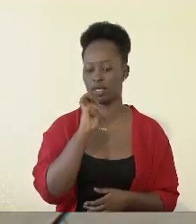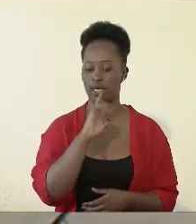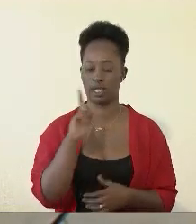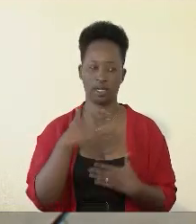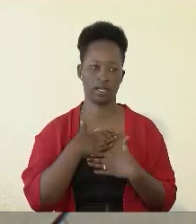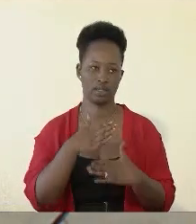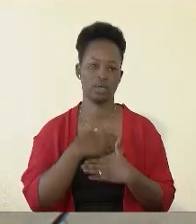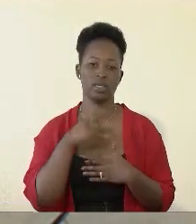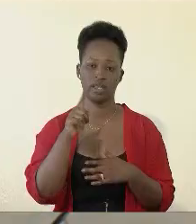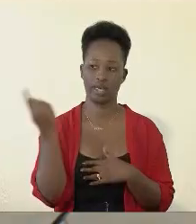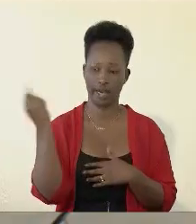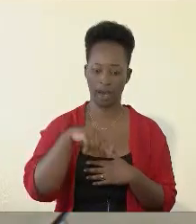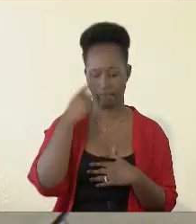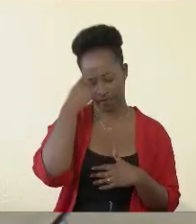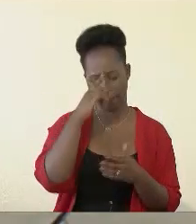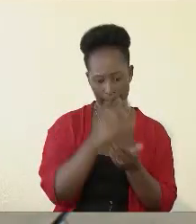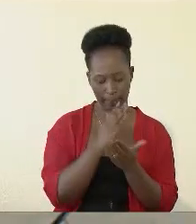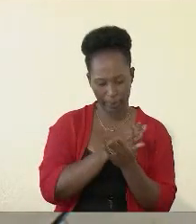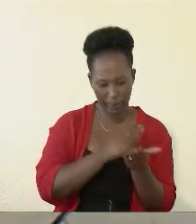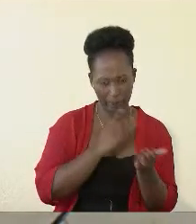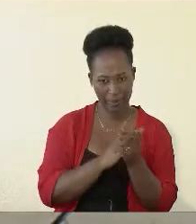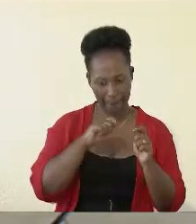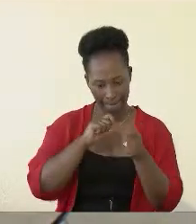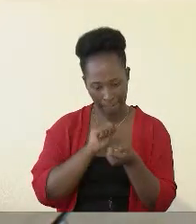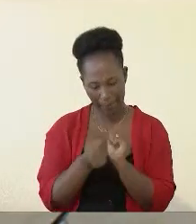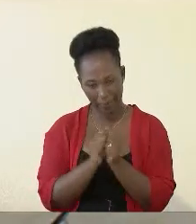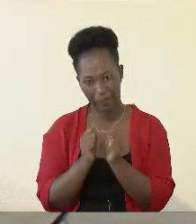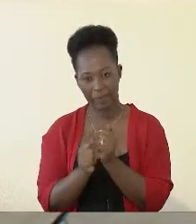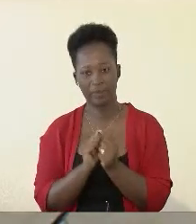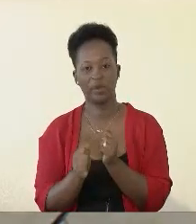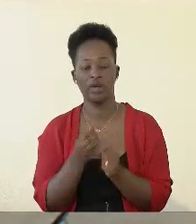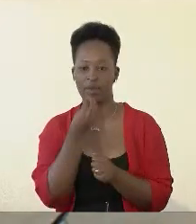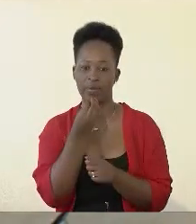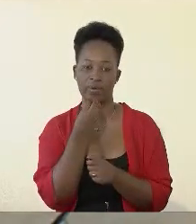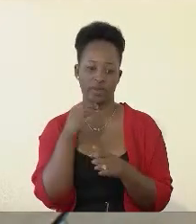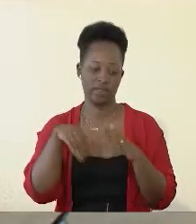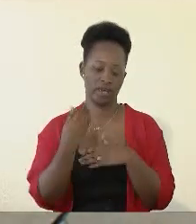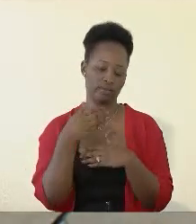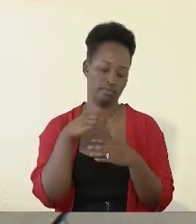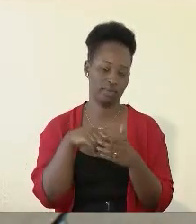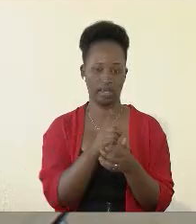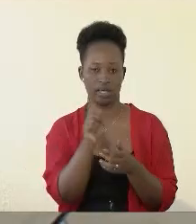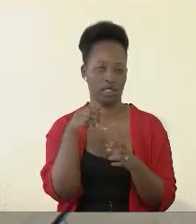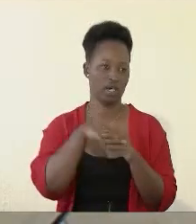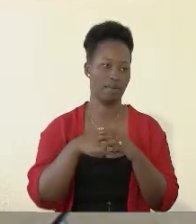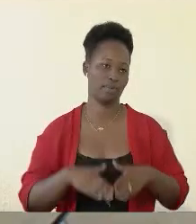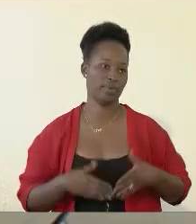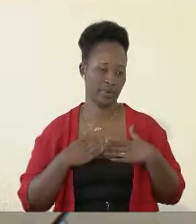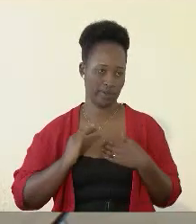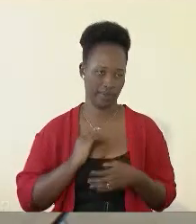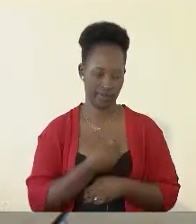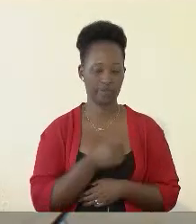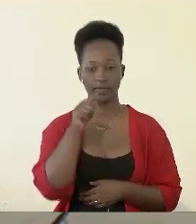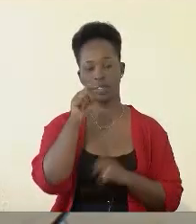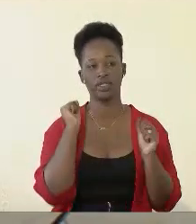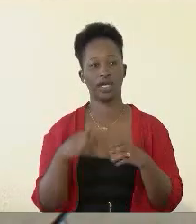chemical breakdown of food to release energy. And that energy is going to be used by cell during respiration, all right? This can lead